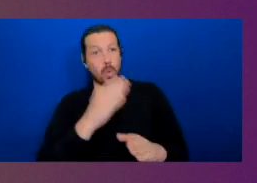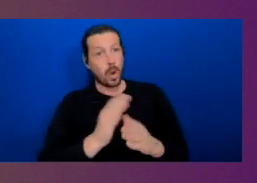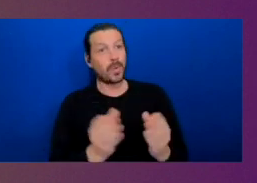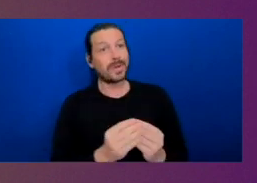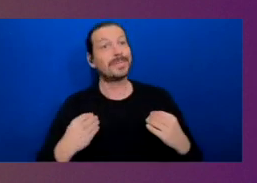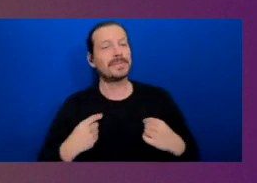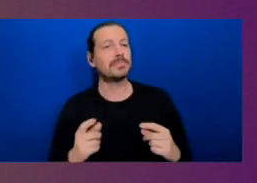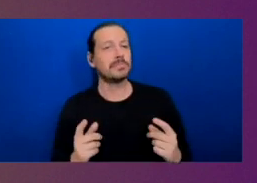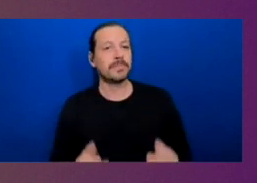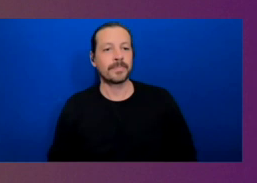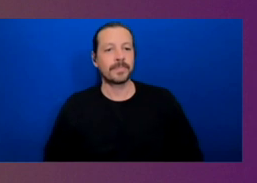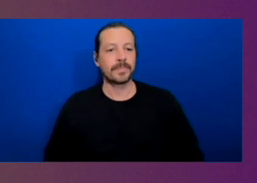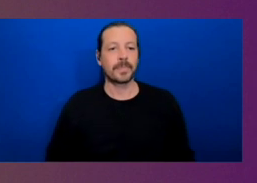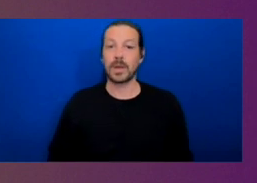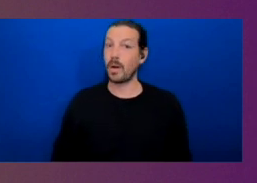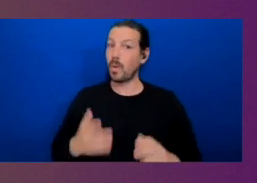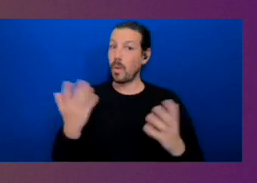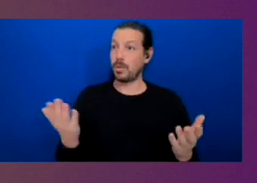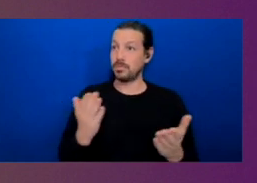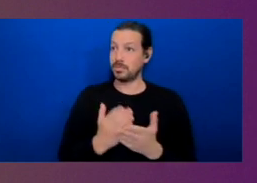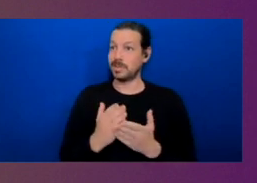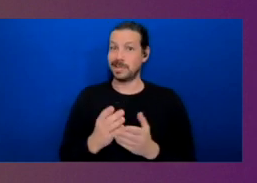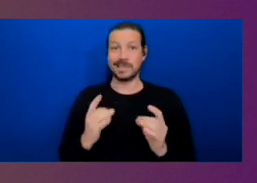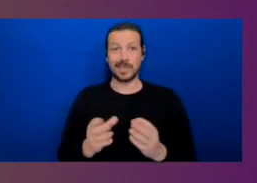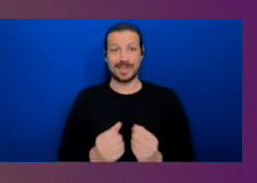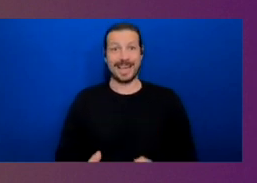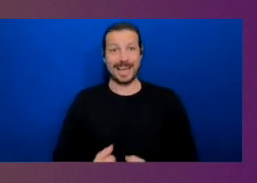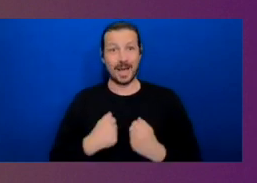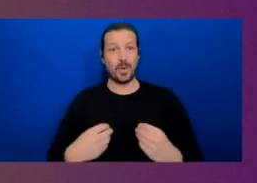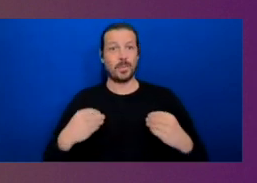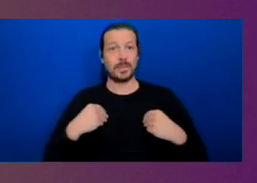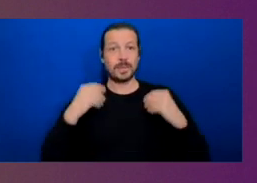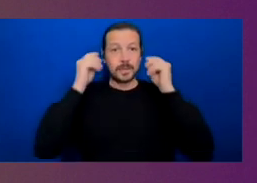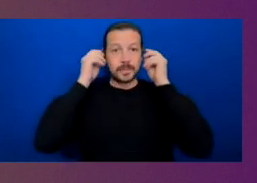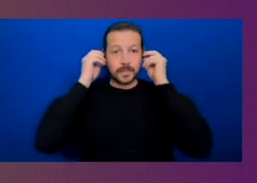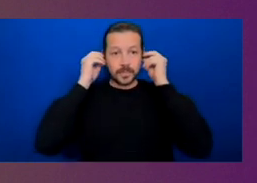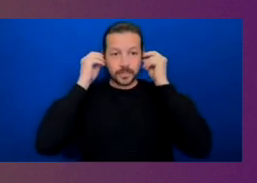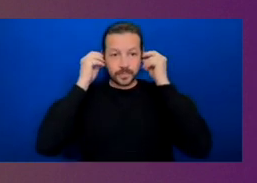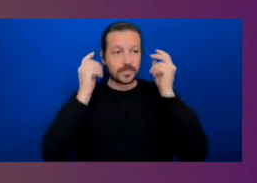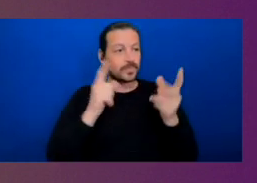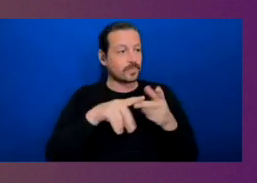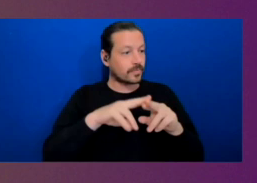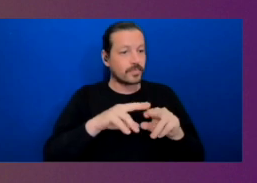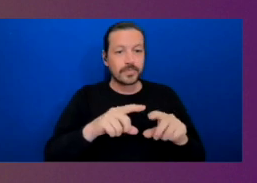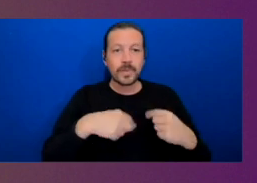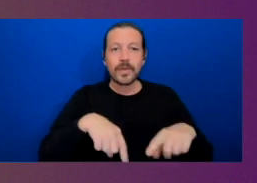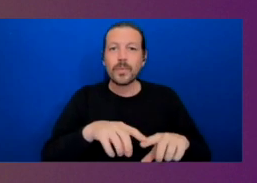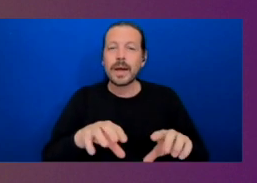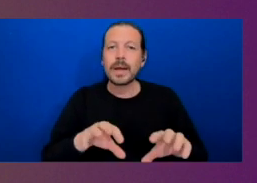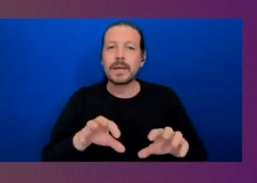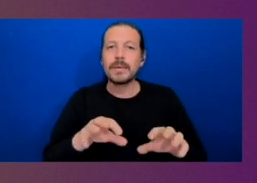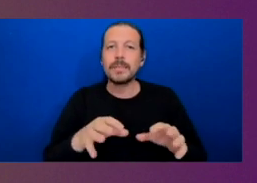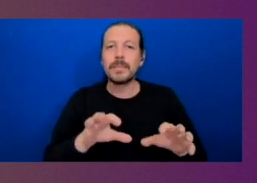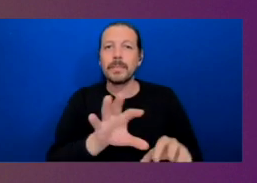Well, it starts with our own. So, when we choose new tools, which we've actually just done recently, we wanted a